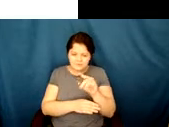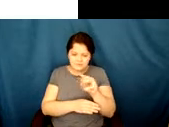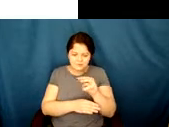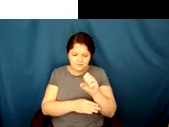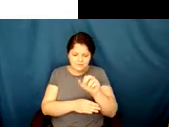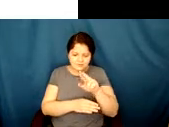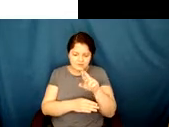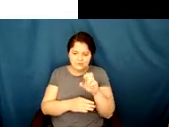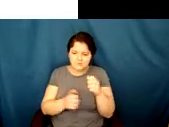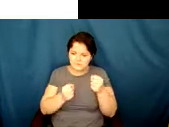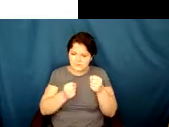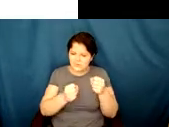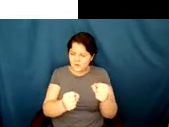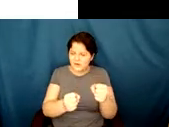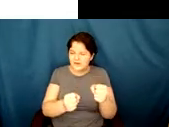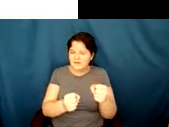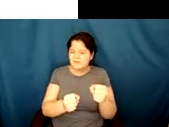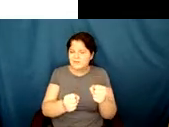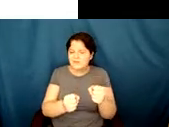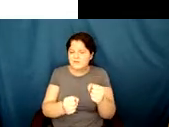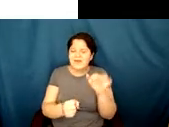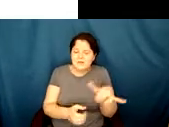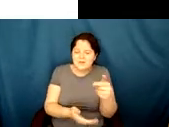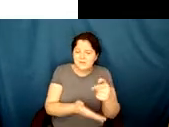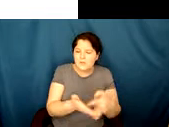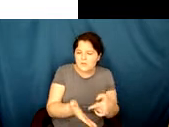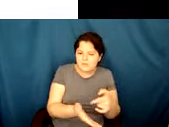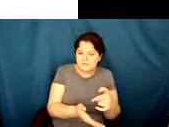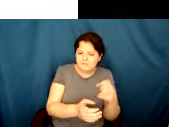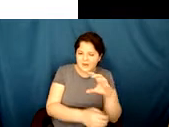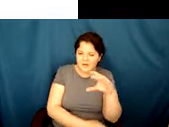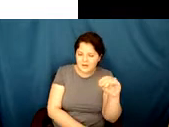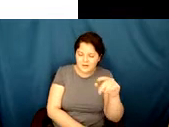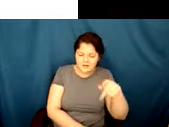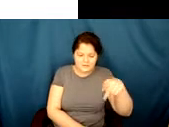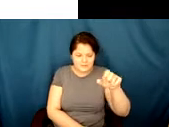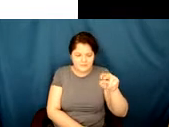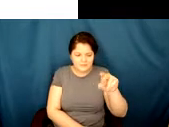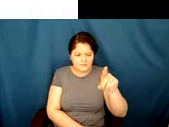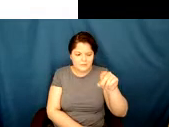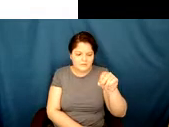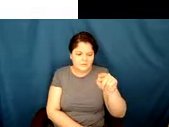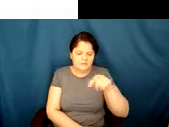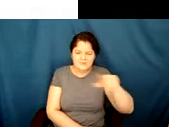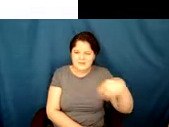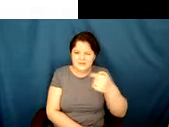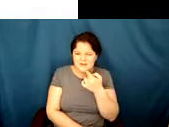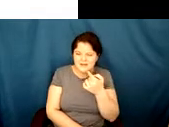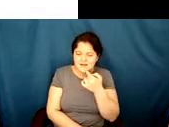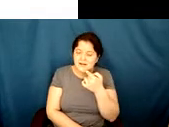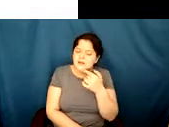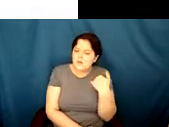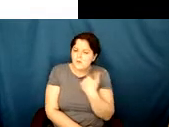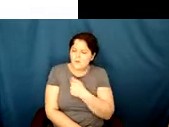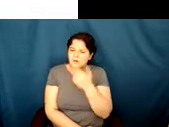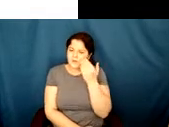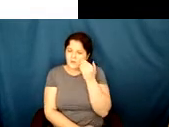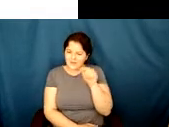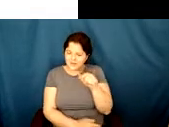in PennDOT's terms. So what we know is that the development that's proposed